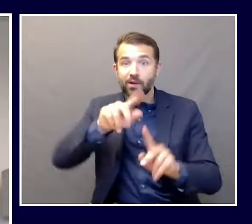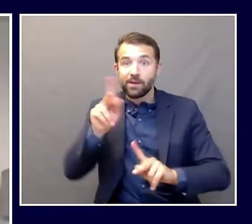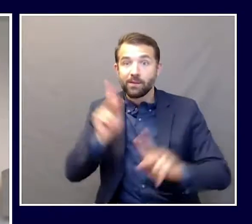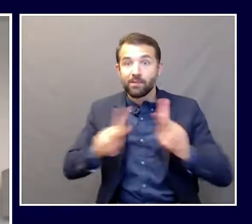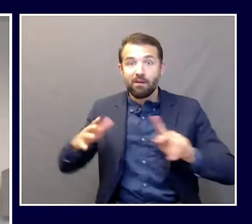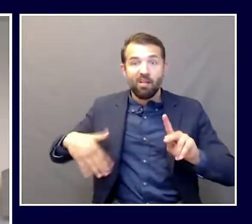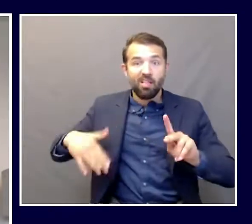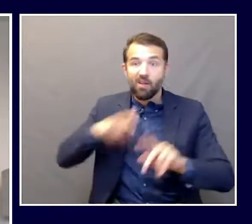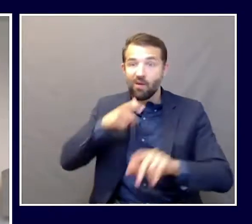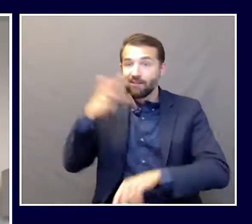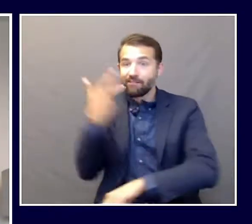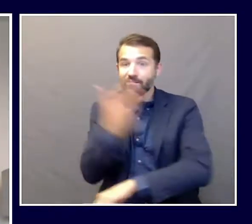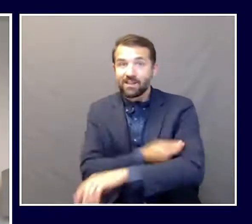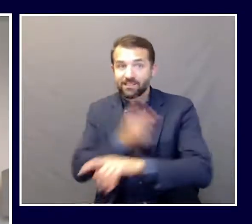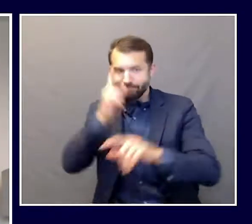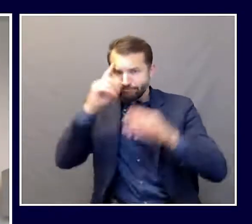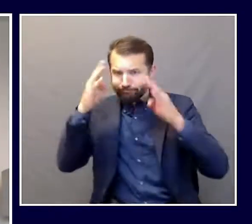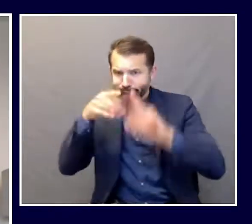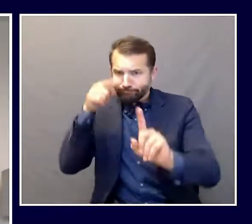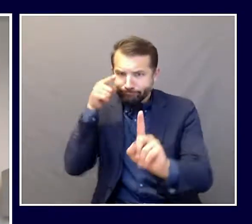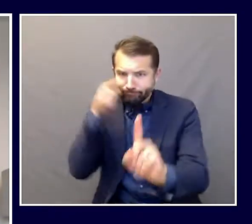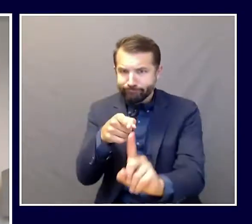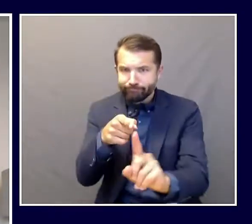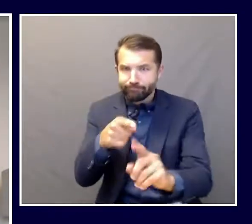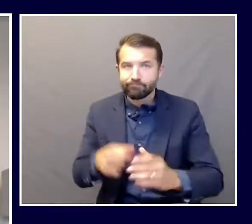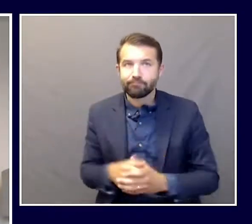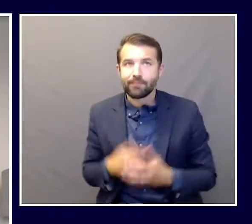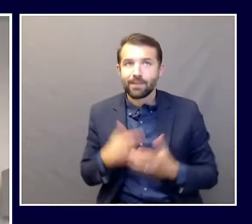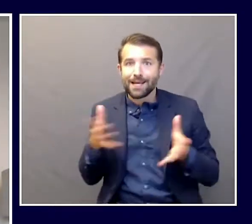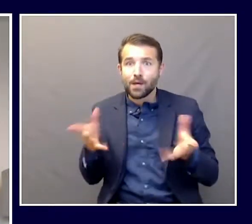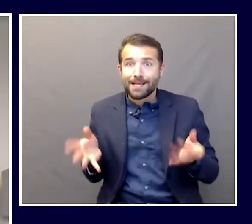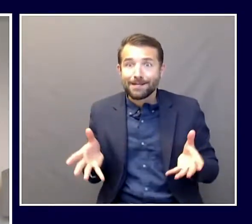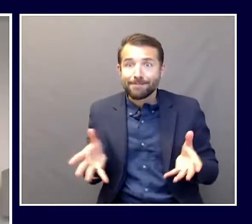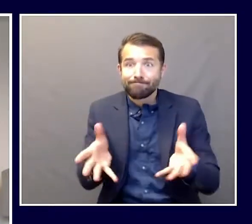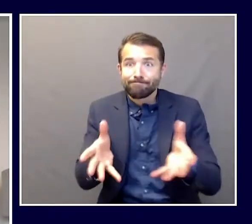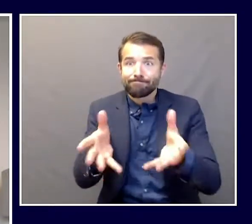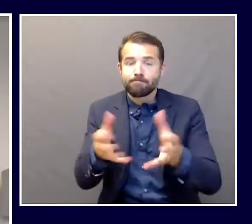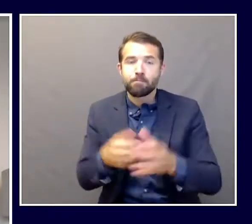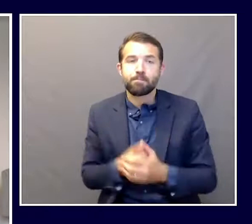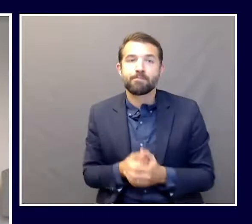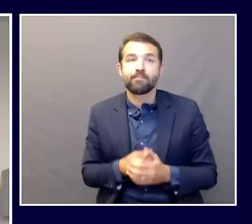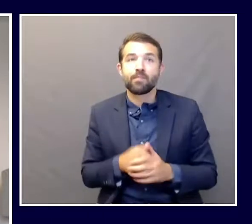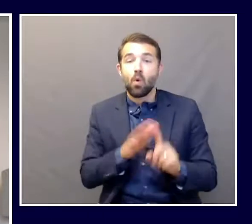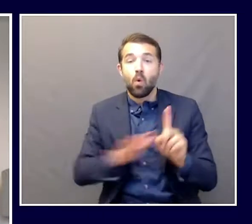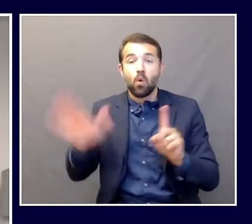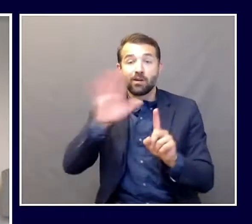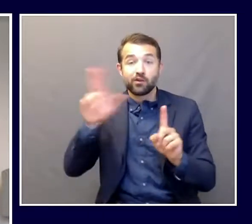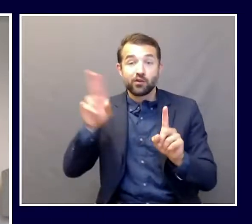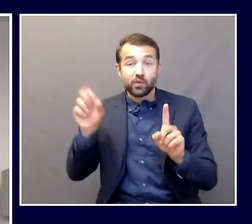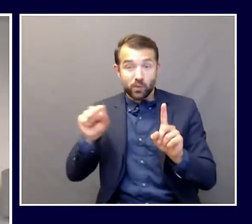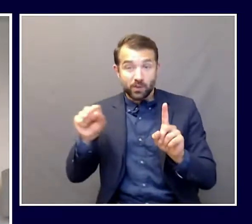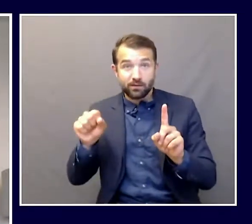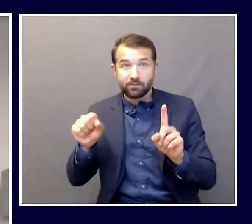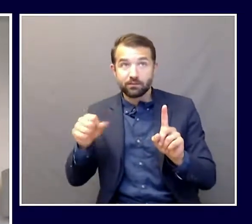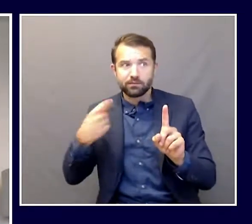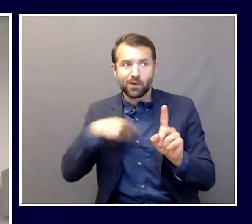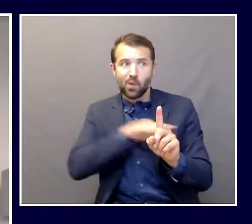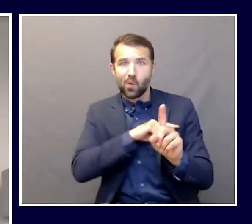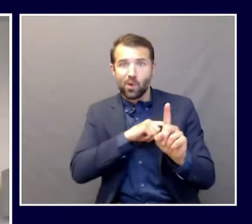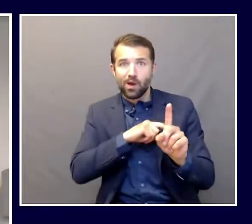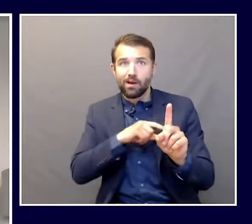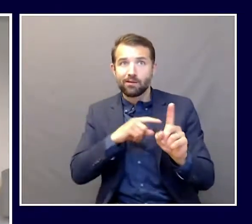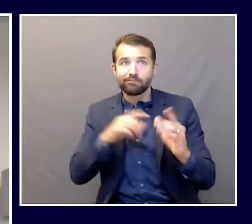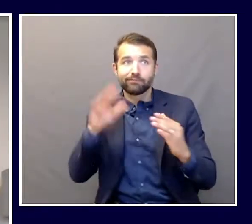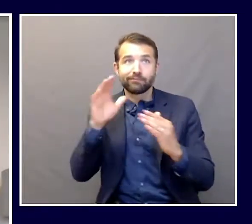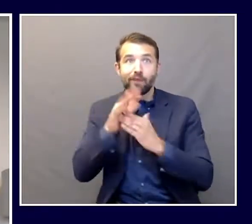in the league tables relative to other states in our vaccination effort. But folks probably know by now, and the governor